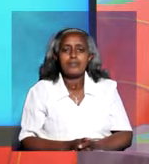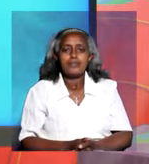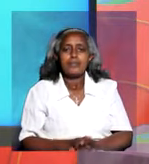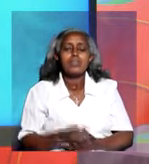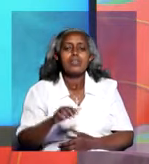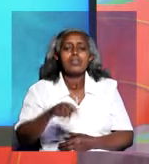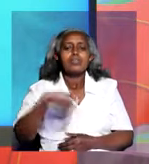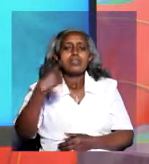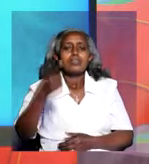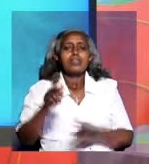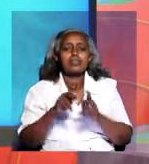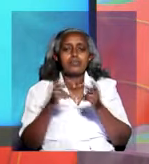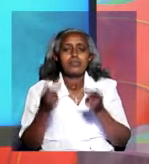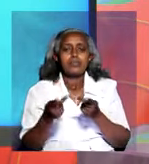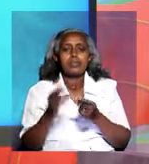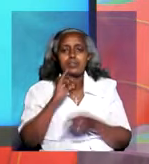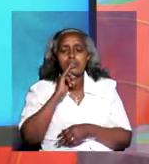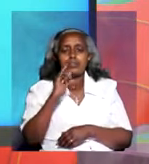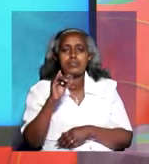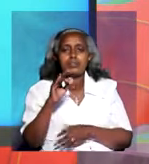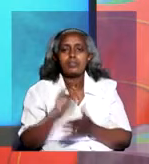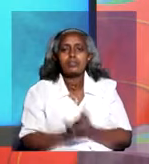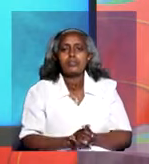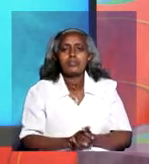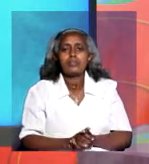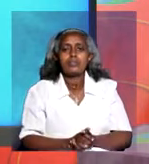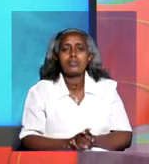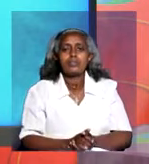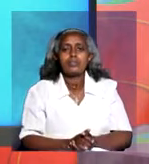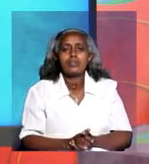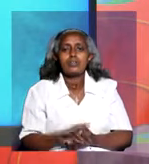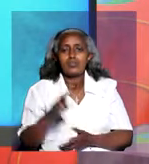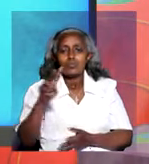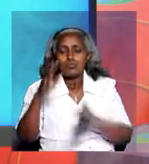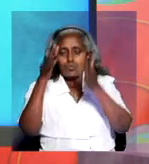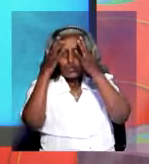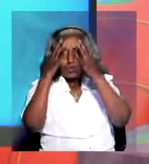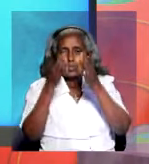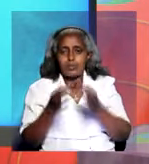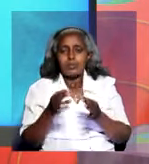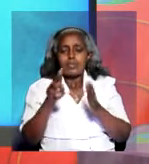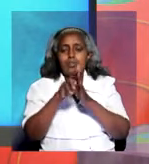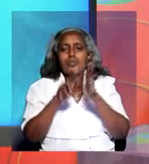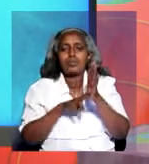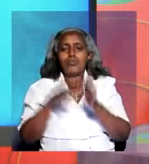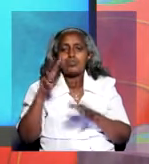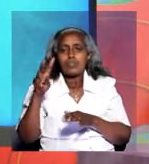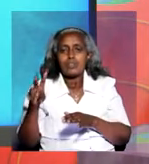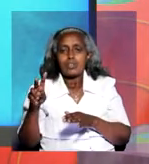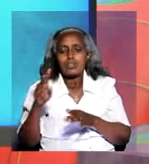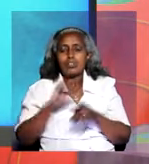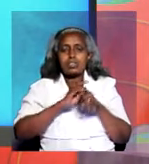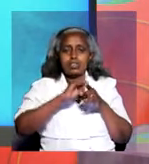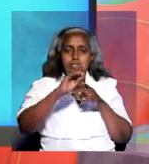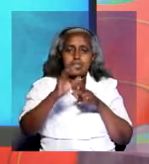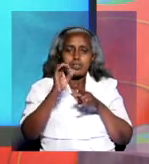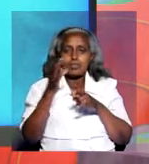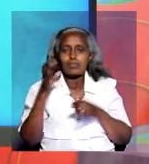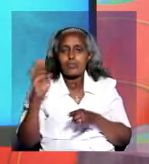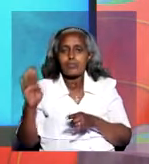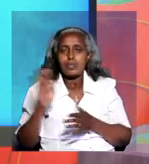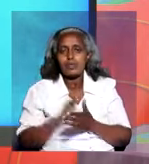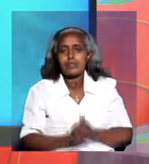the other part is dt's. We are asked to determine the unit vector in the direction of